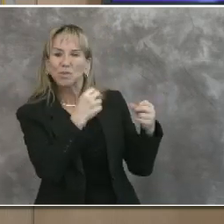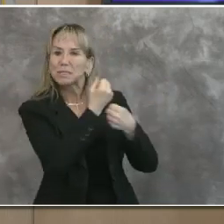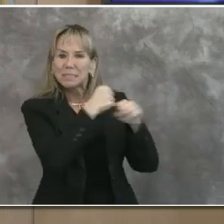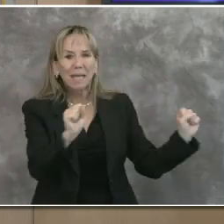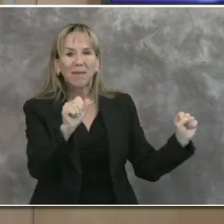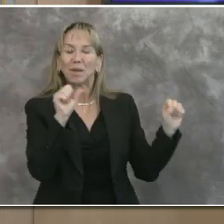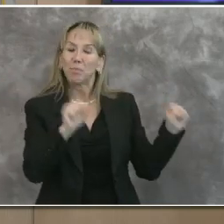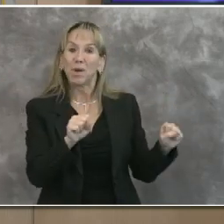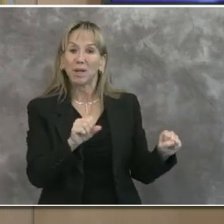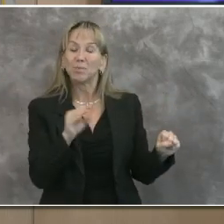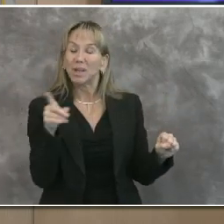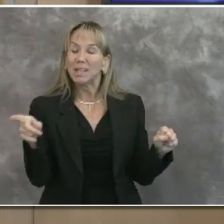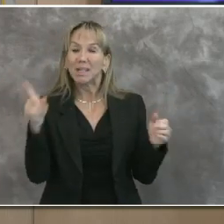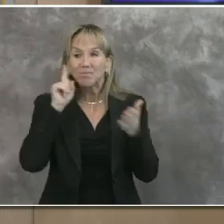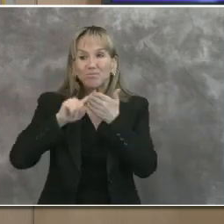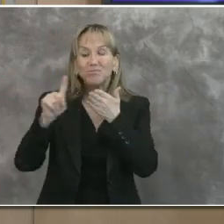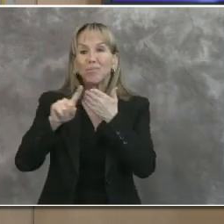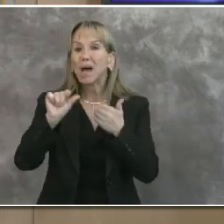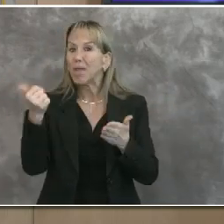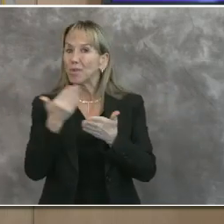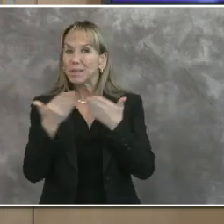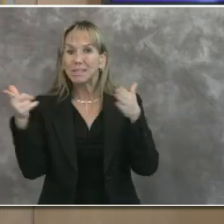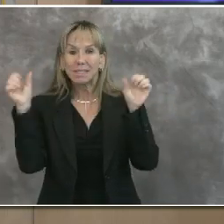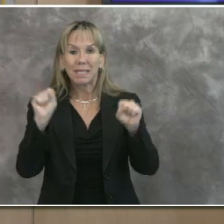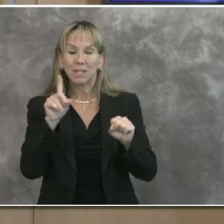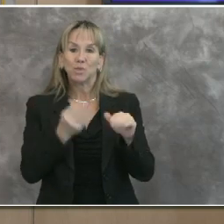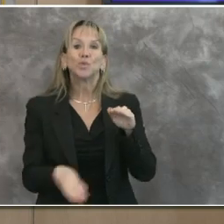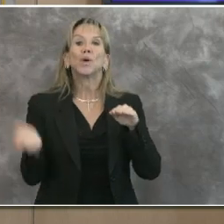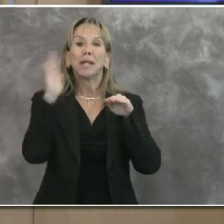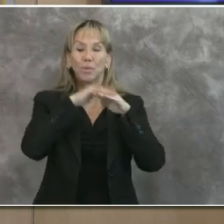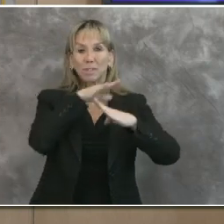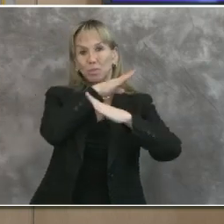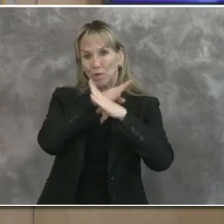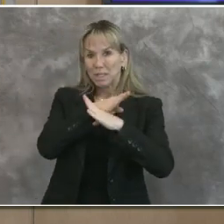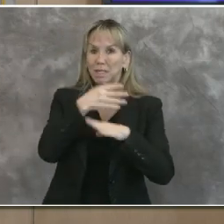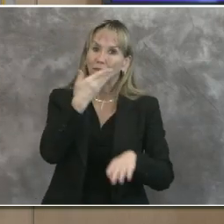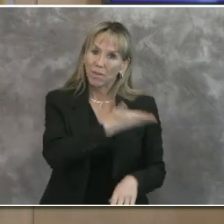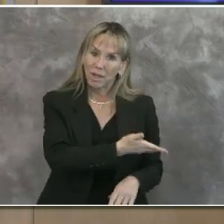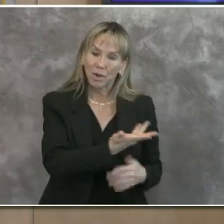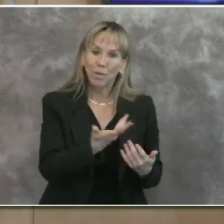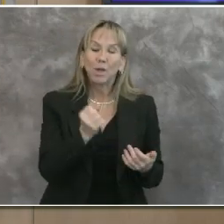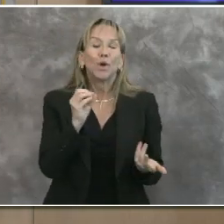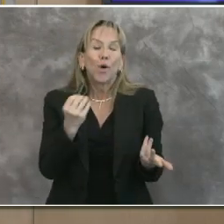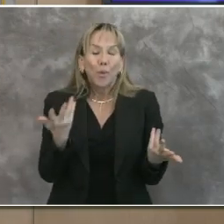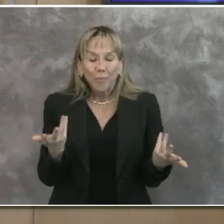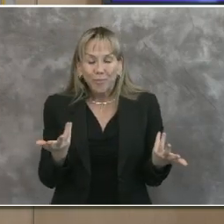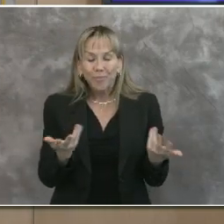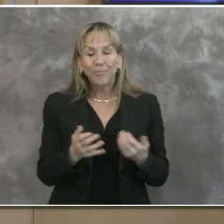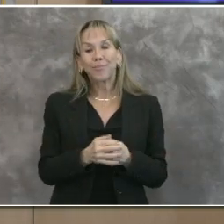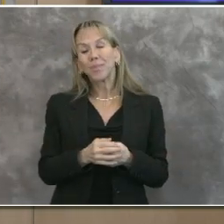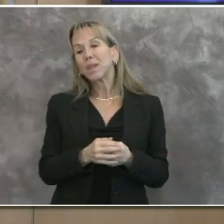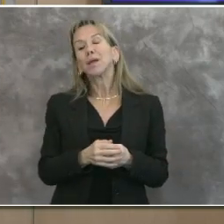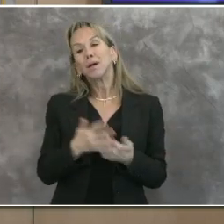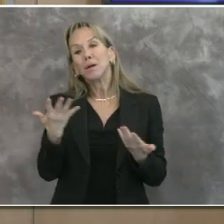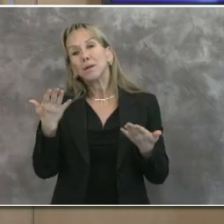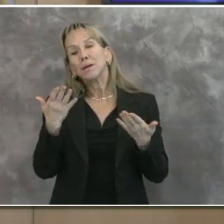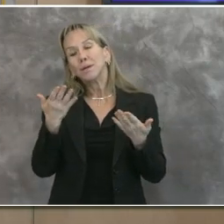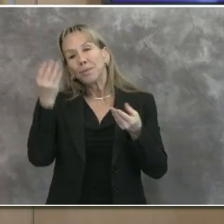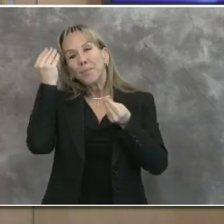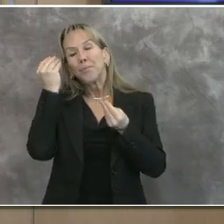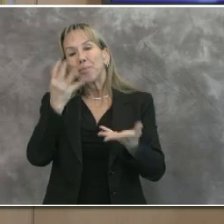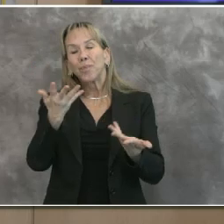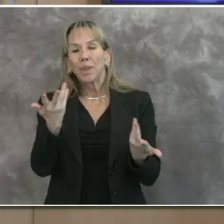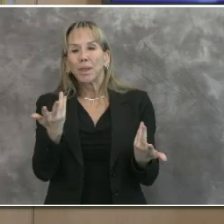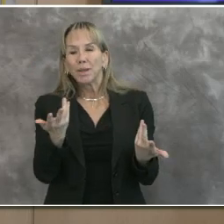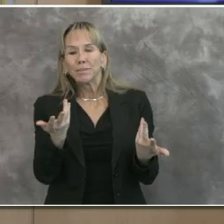possibly do that might be to increase the protections that are there. So in general, we always expected, I don't think